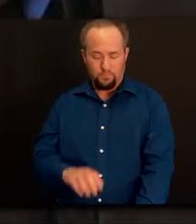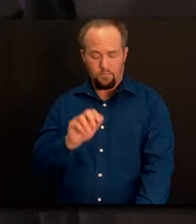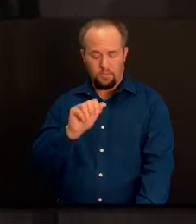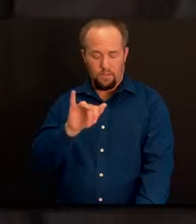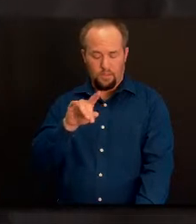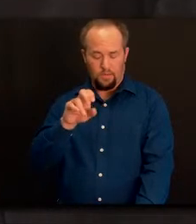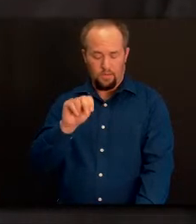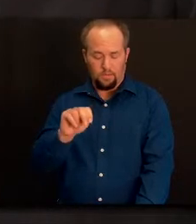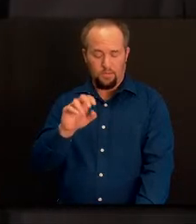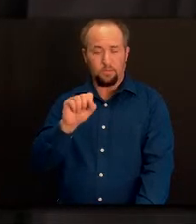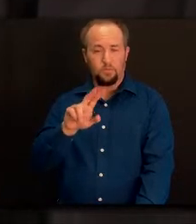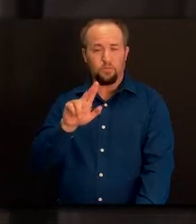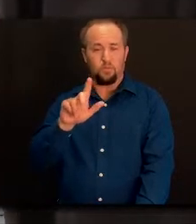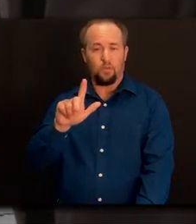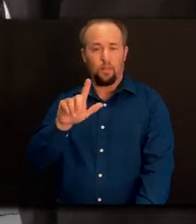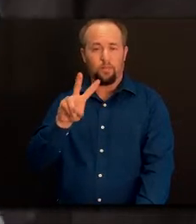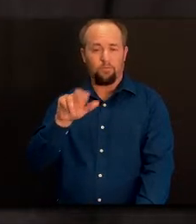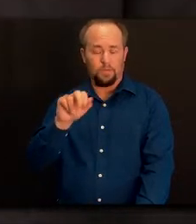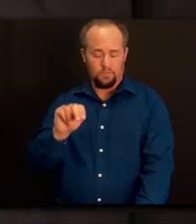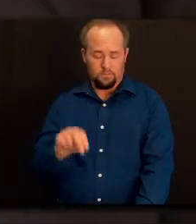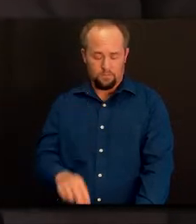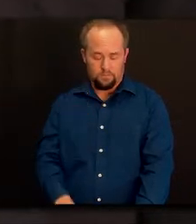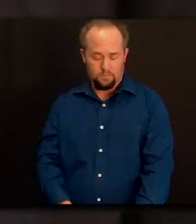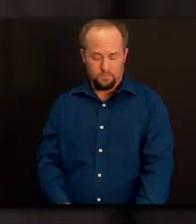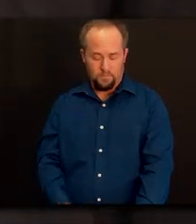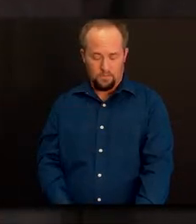Aiden Joseph Sullivan.